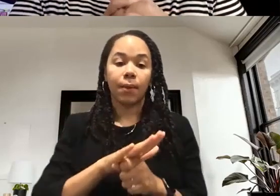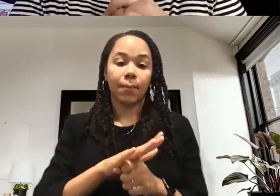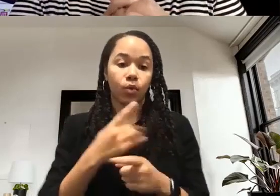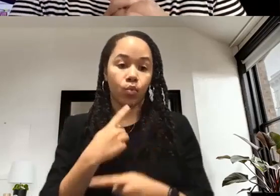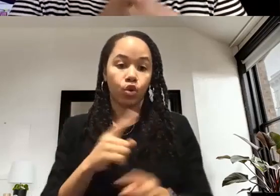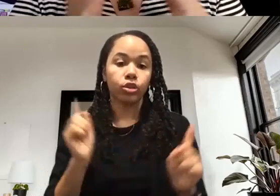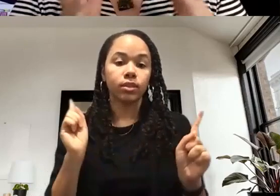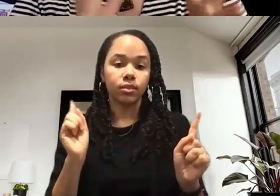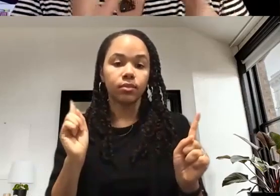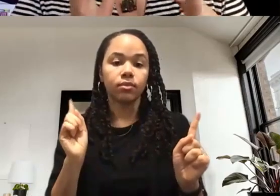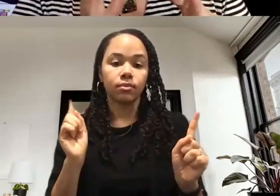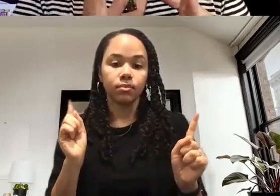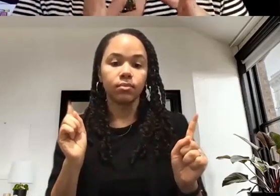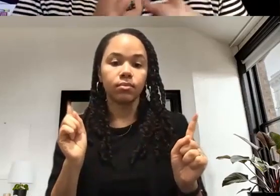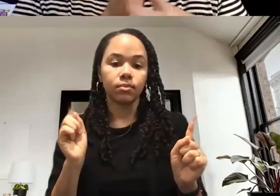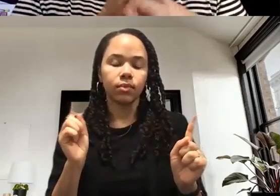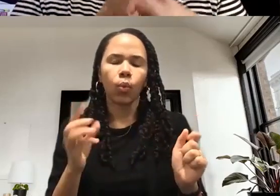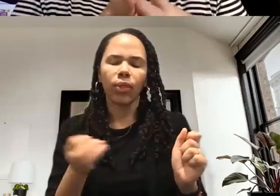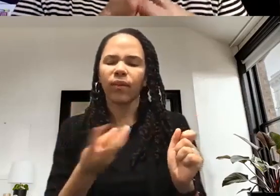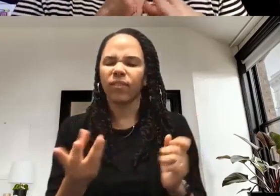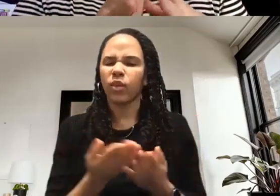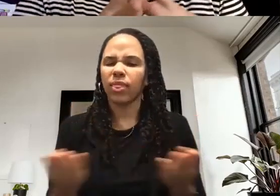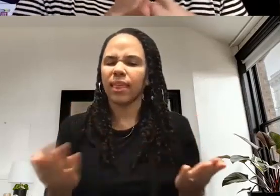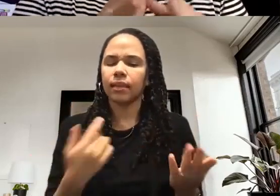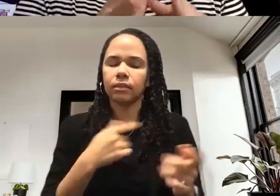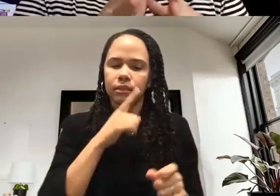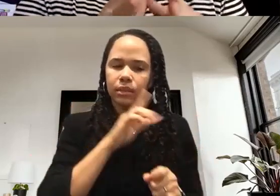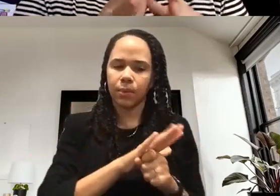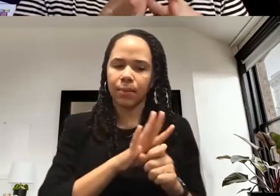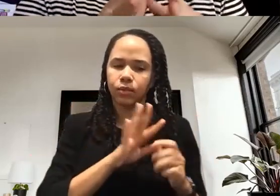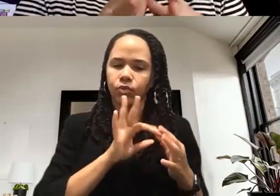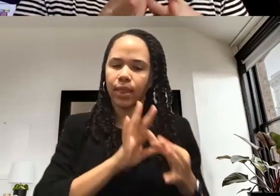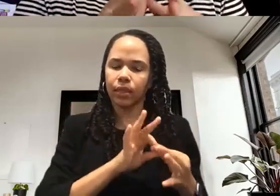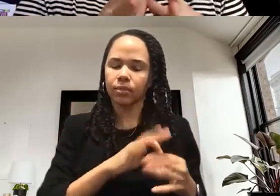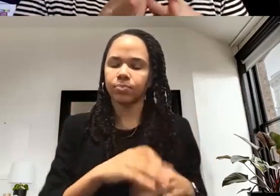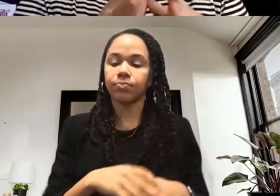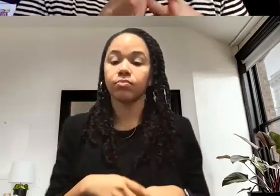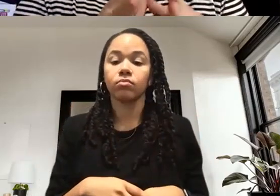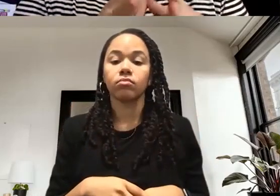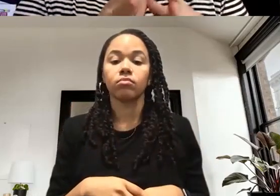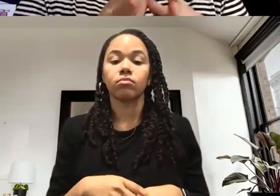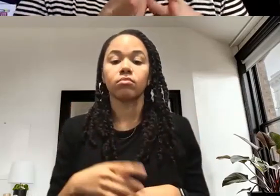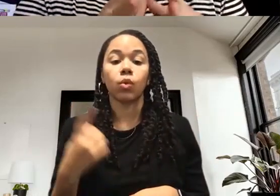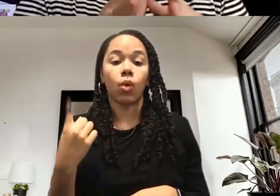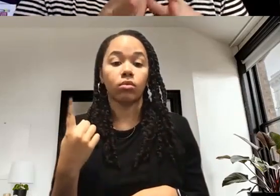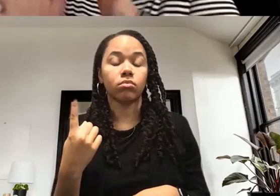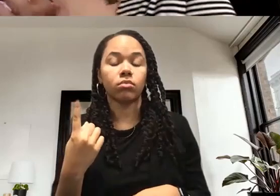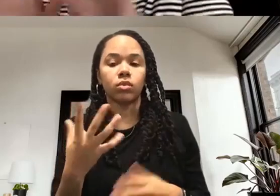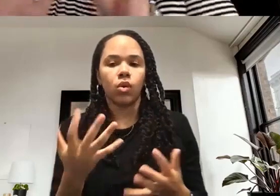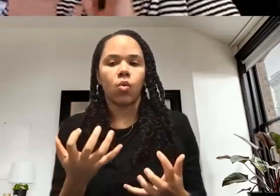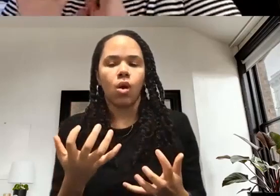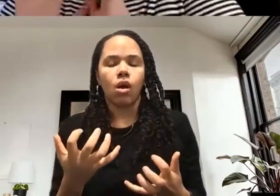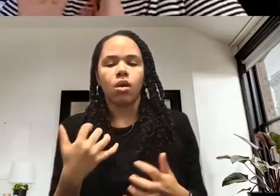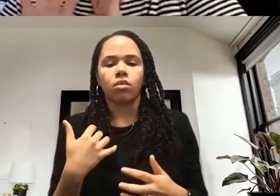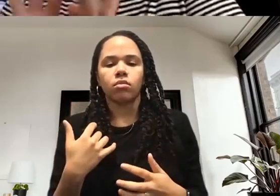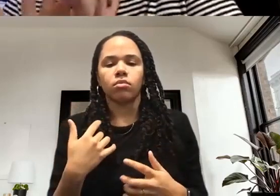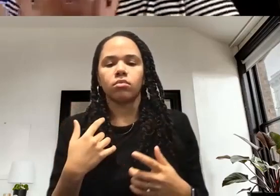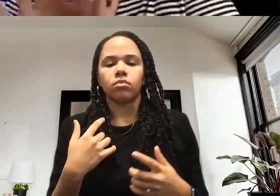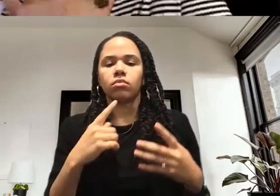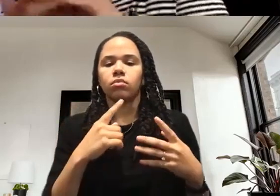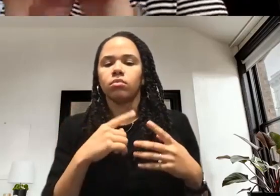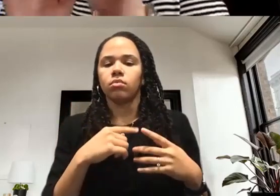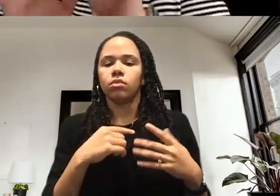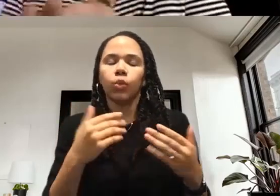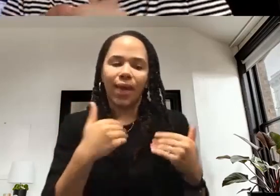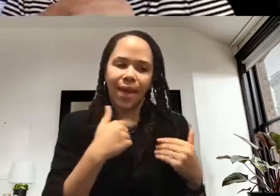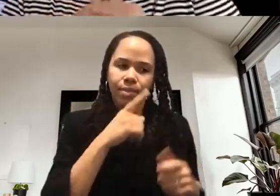is, there's a couple of things about commitments. One is we want organizations, so we have our pledge, the CS